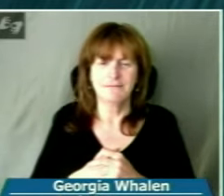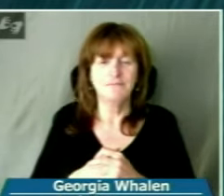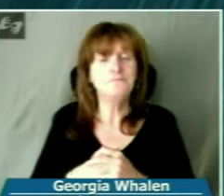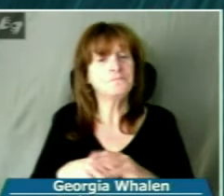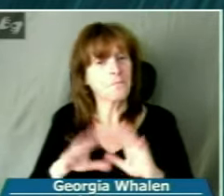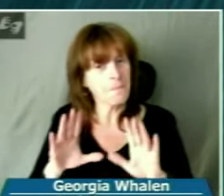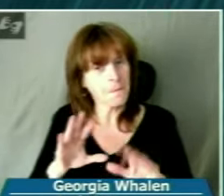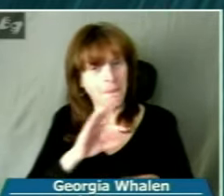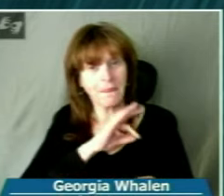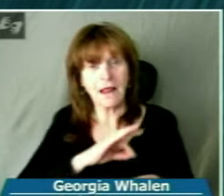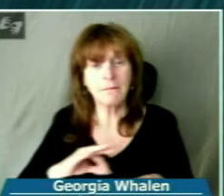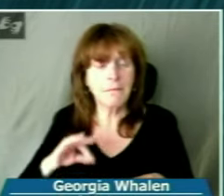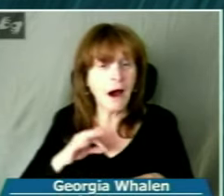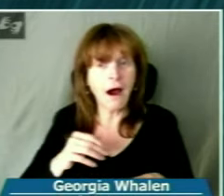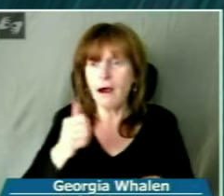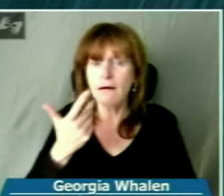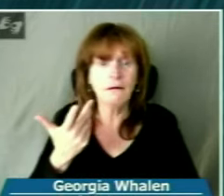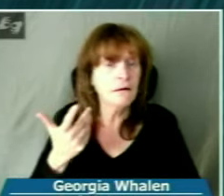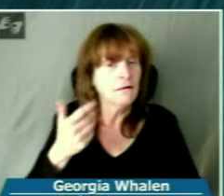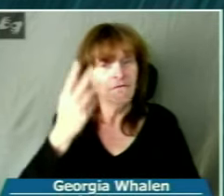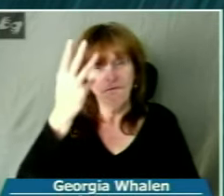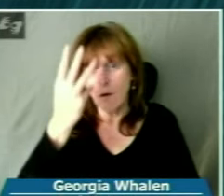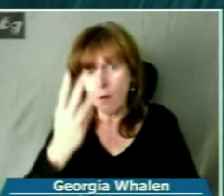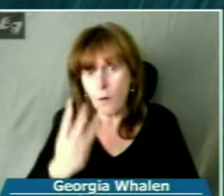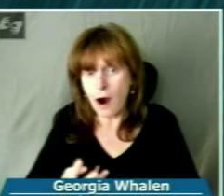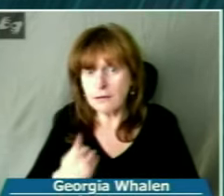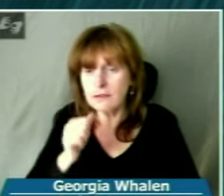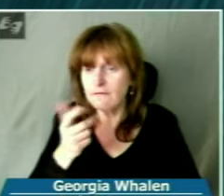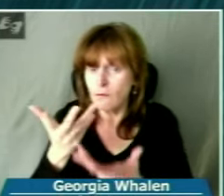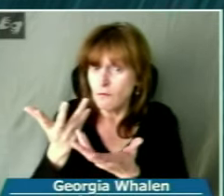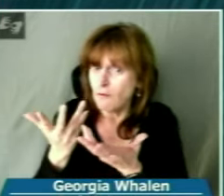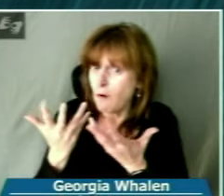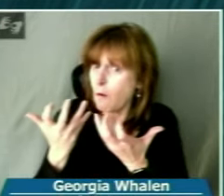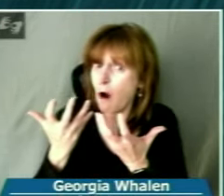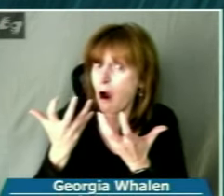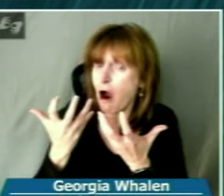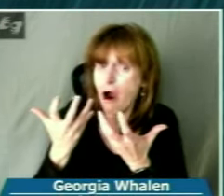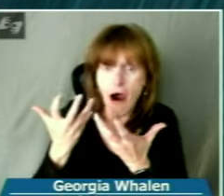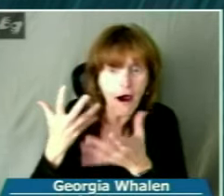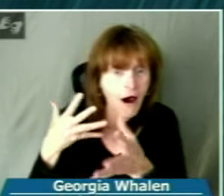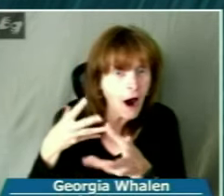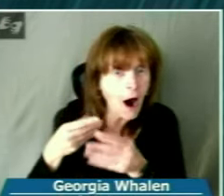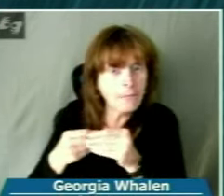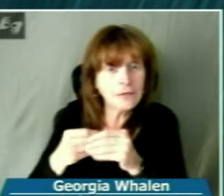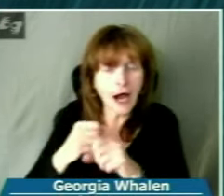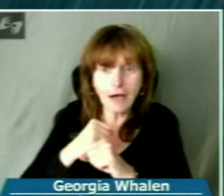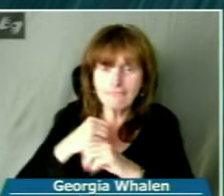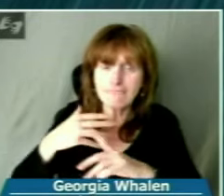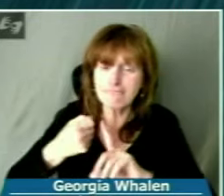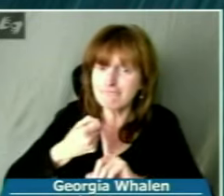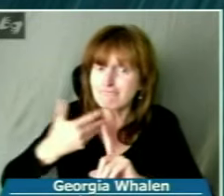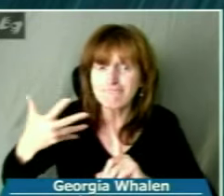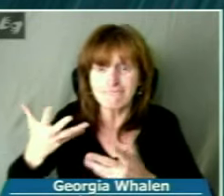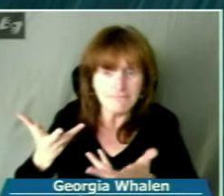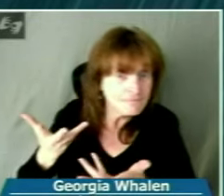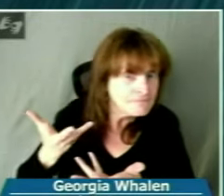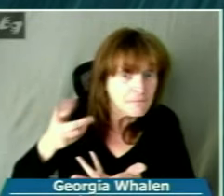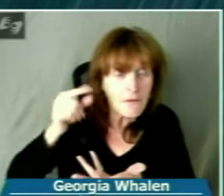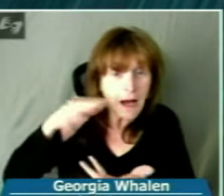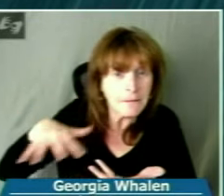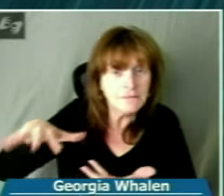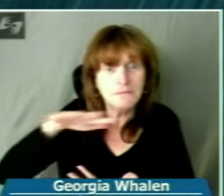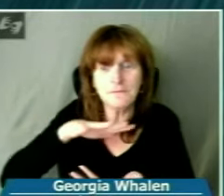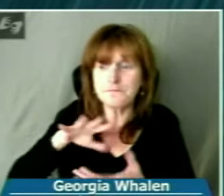as we usually do, perhaps you can begin by giving us a brief update on how things are going in Hamilton as of right now and how it relates